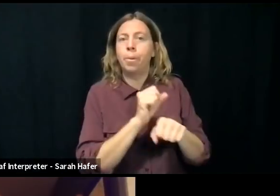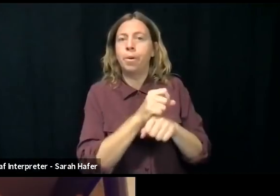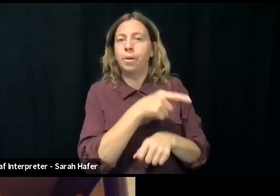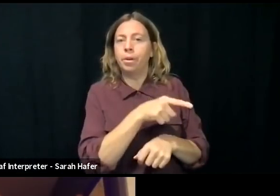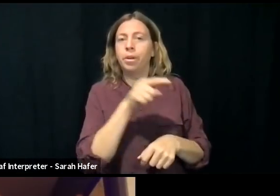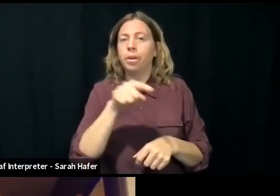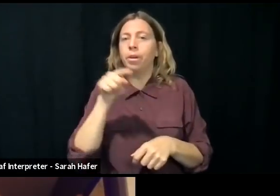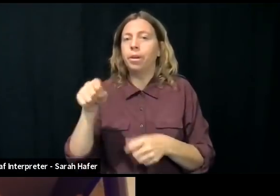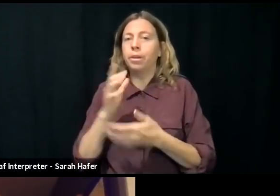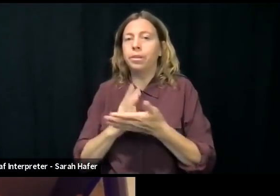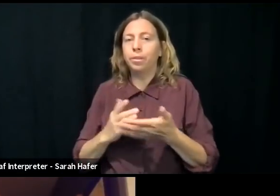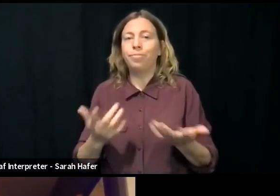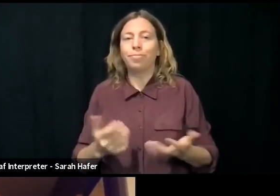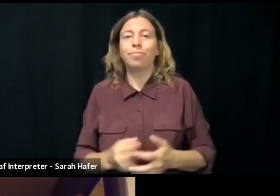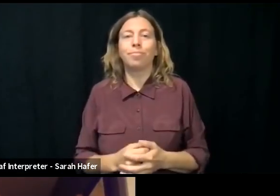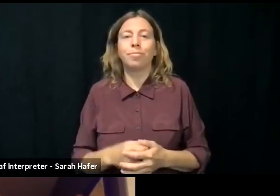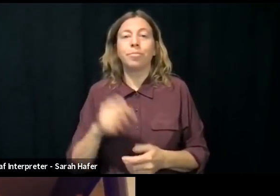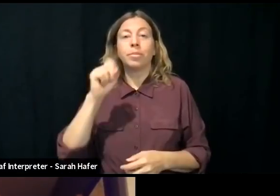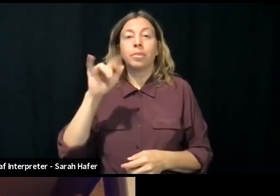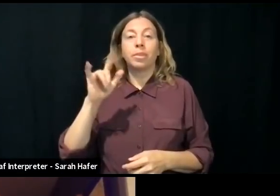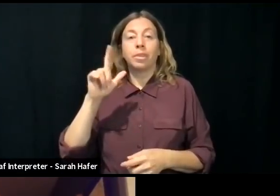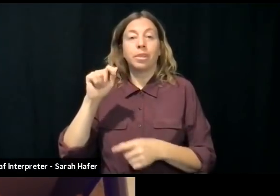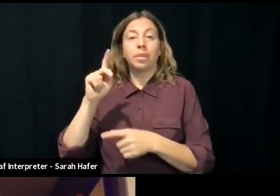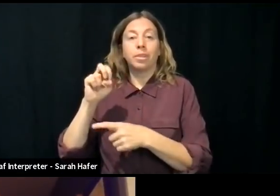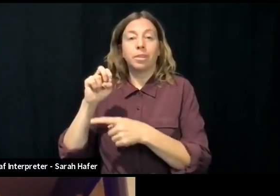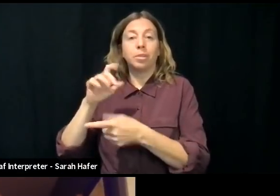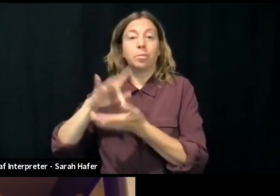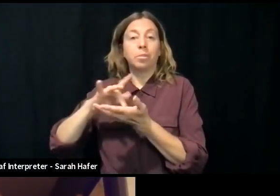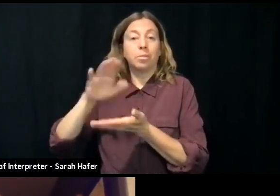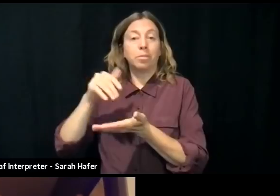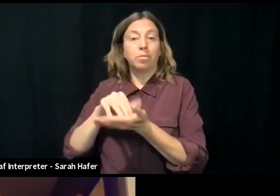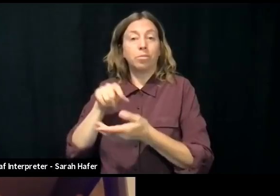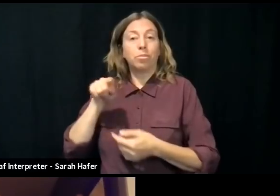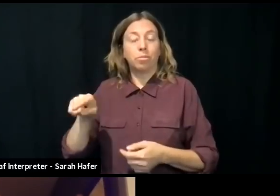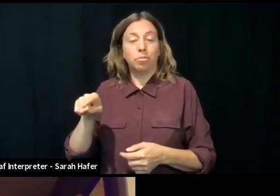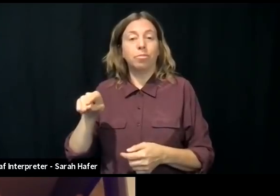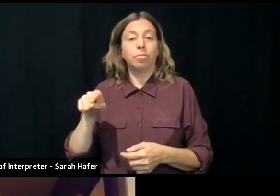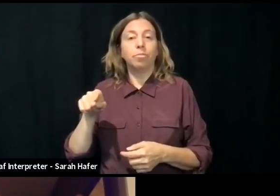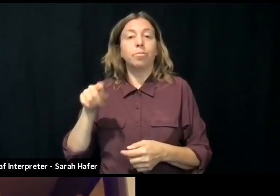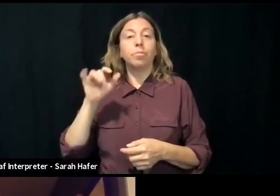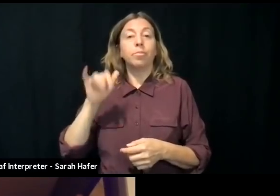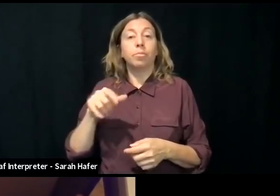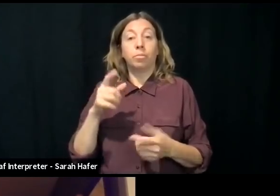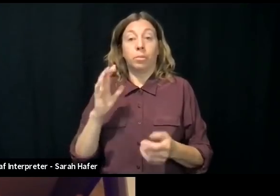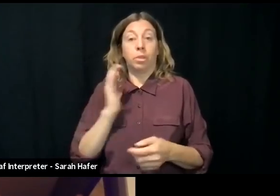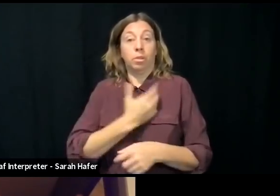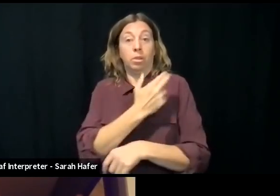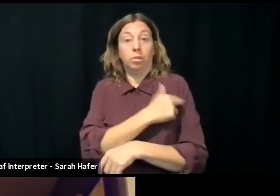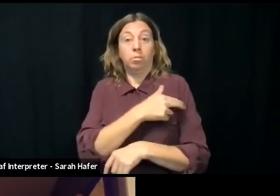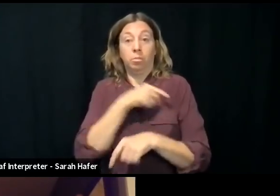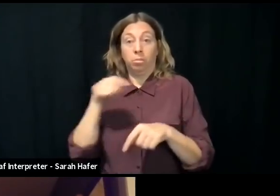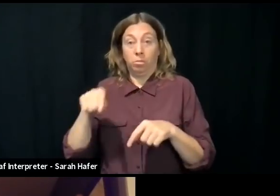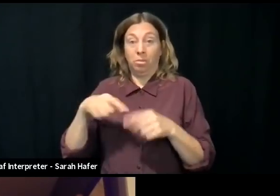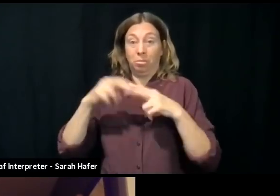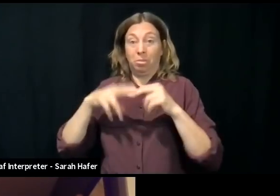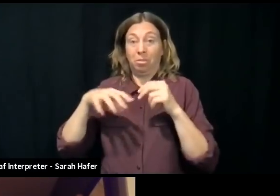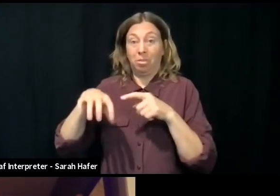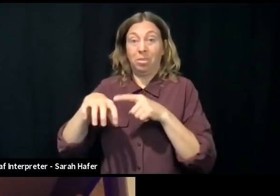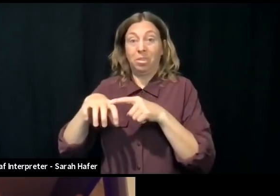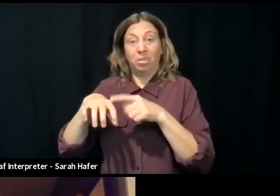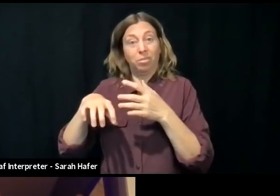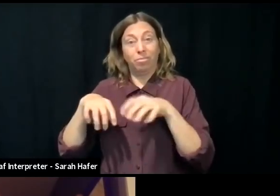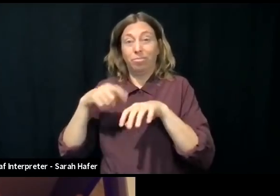it offers patients seeking critical medical care. Skylakes is somewhat isolated. We're the only hospital within